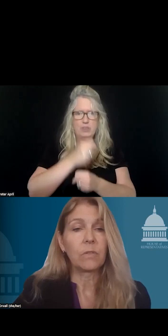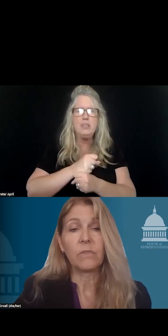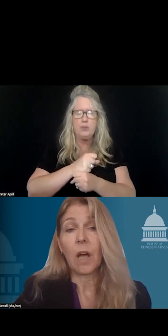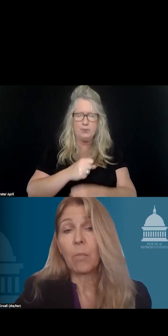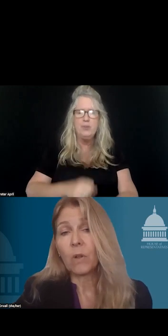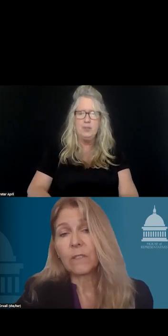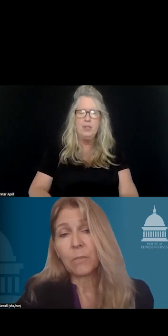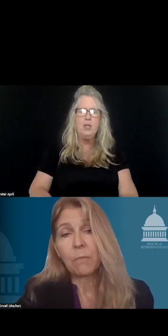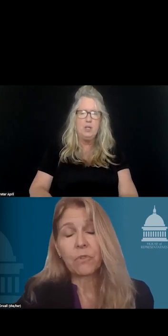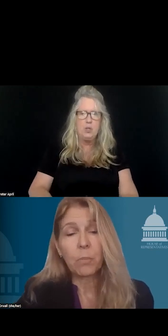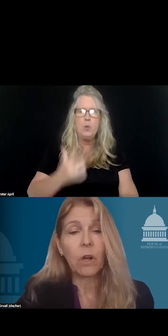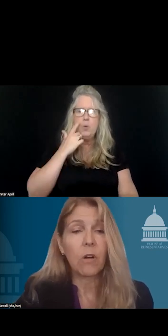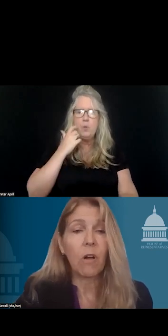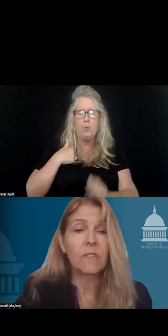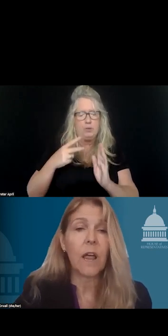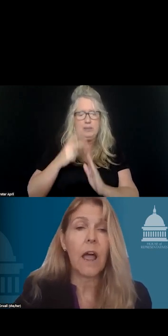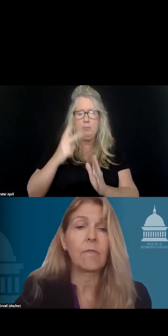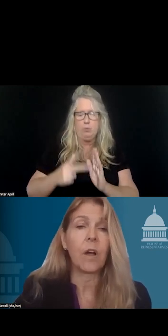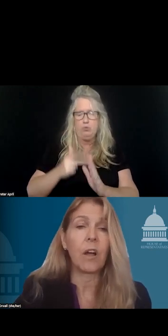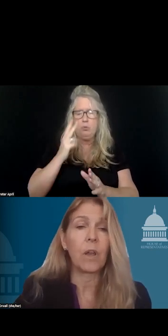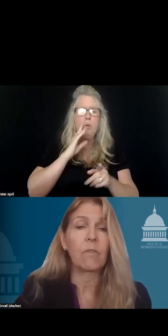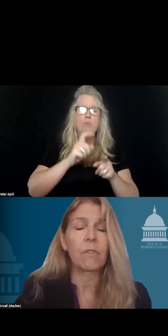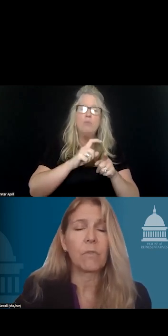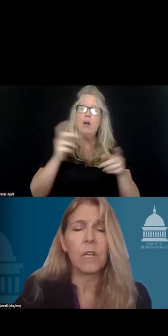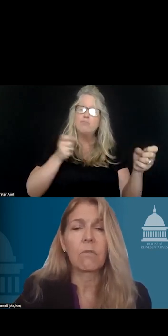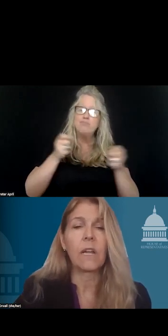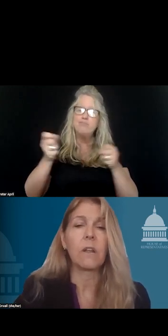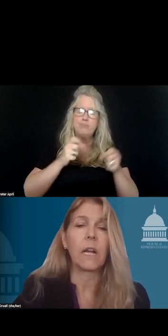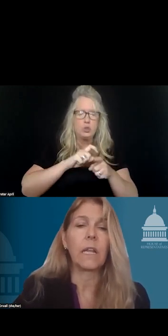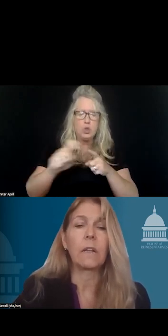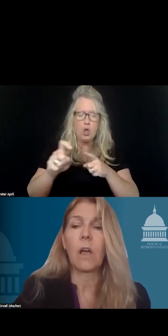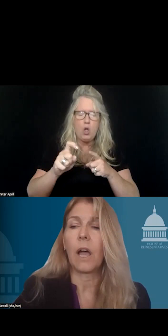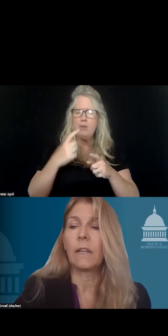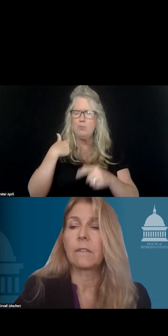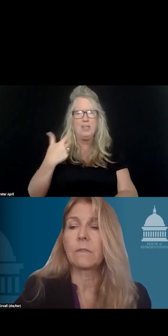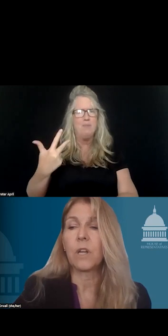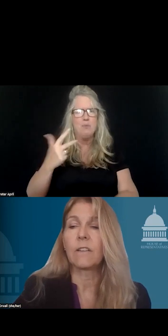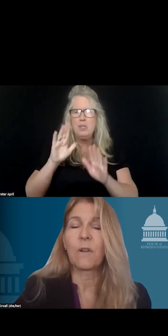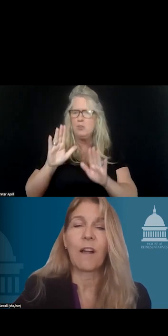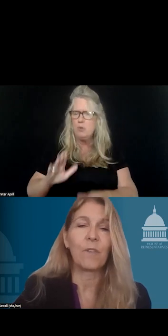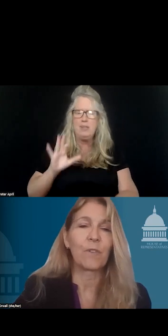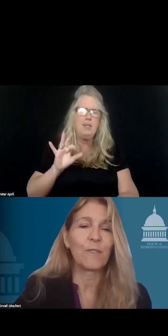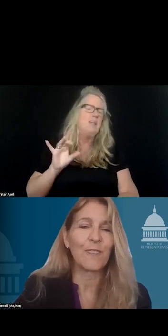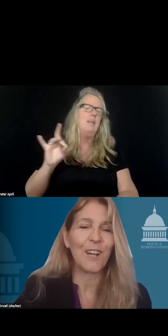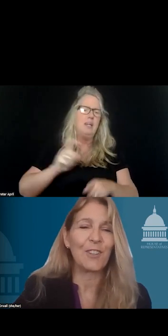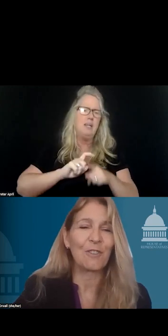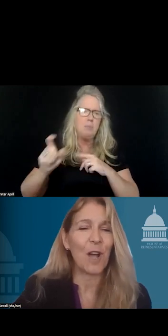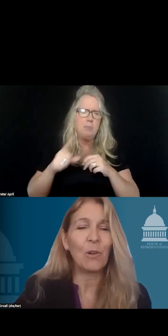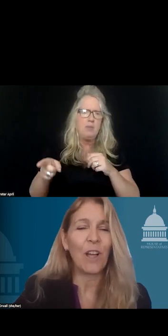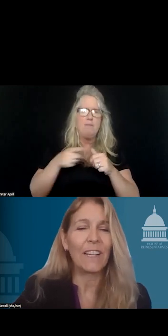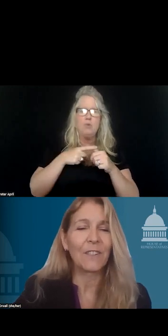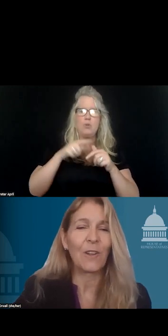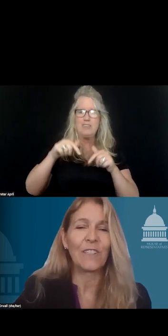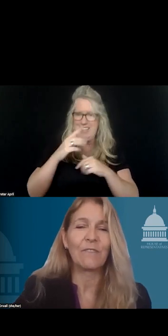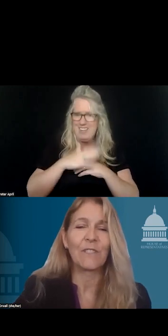to double and sometimes triple our call staff. We have 3 great 988 lines. We also have the first in the country